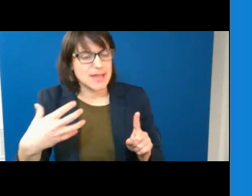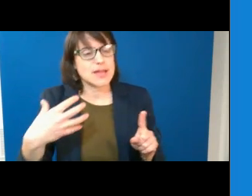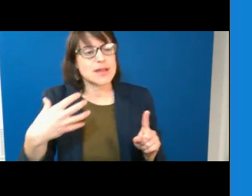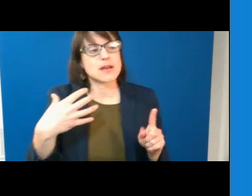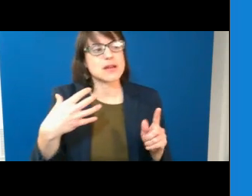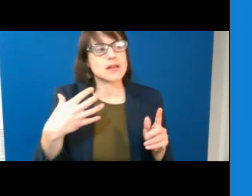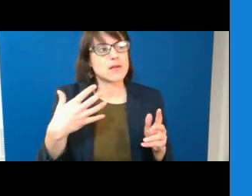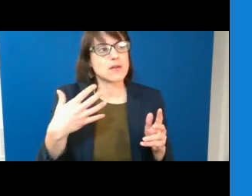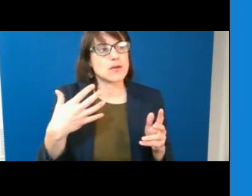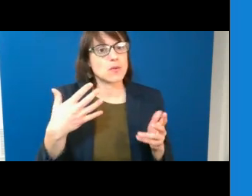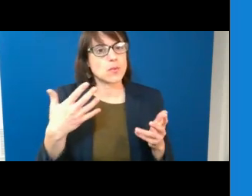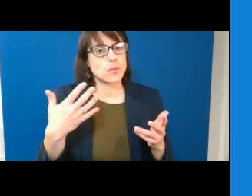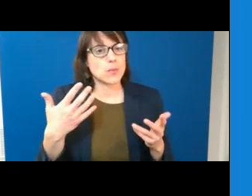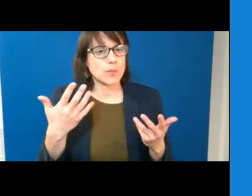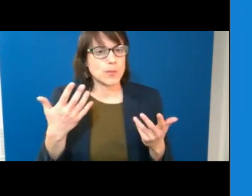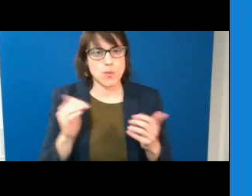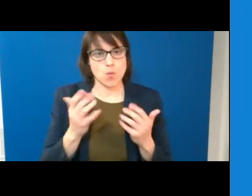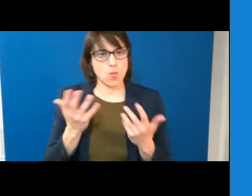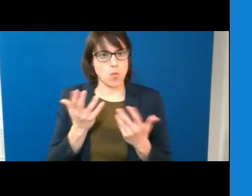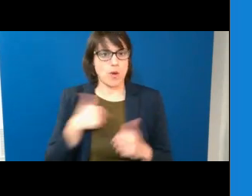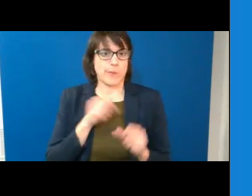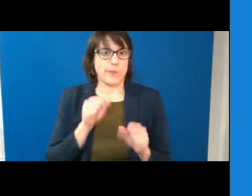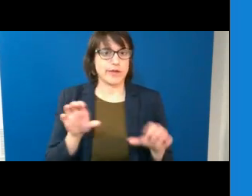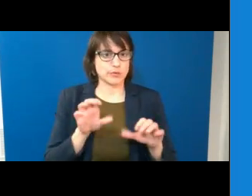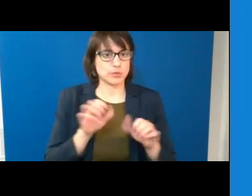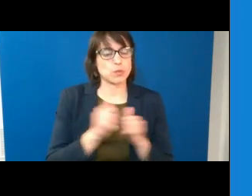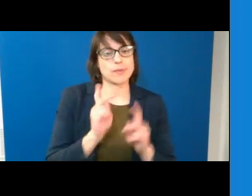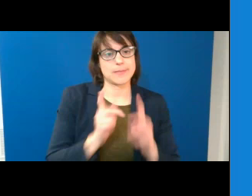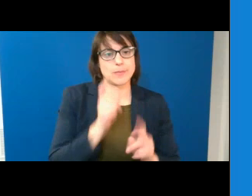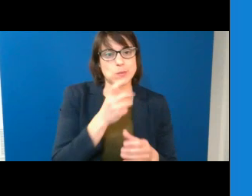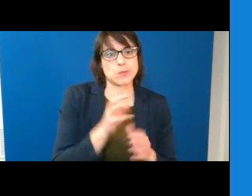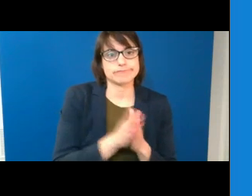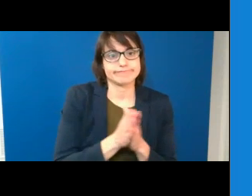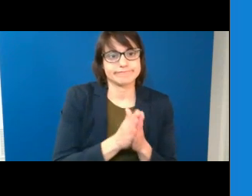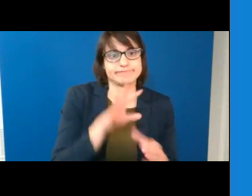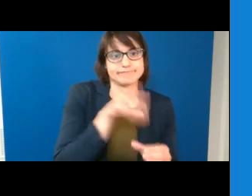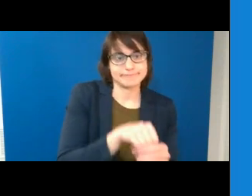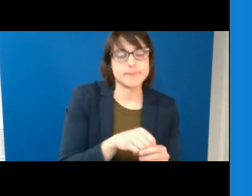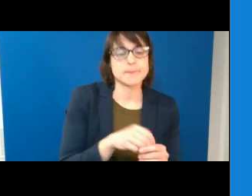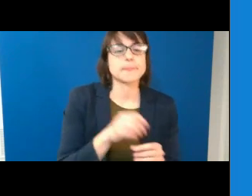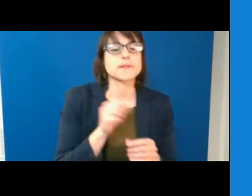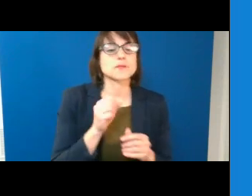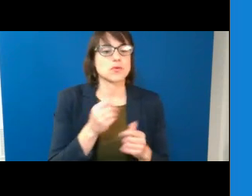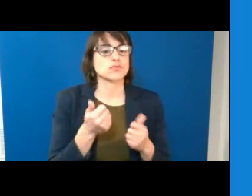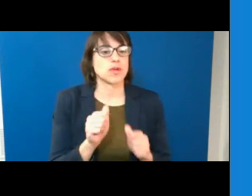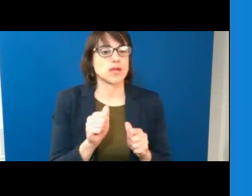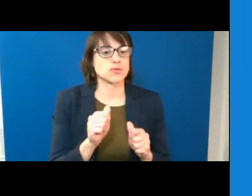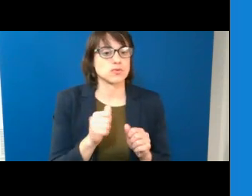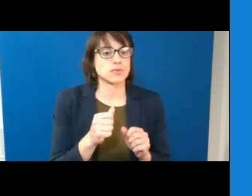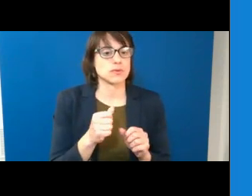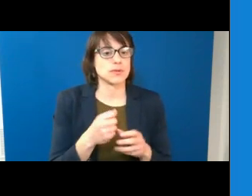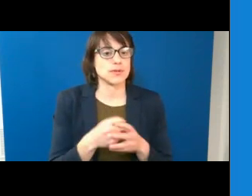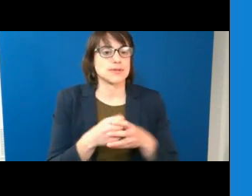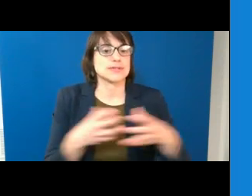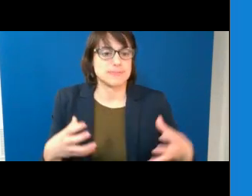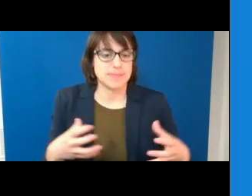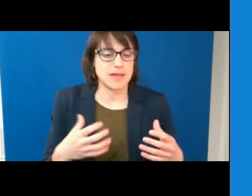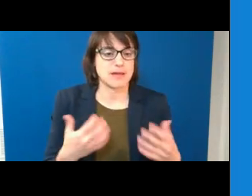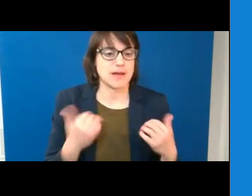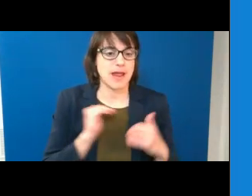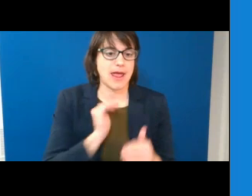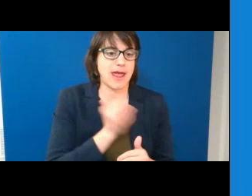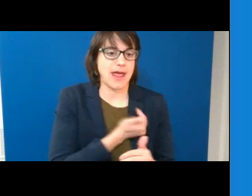of stuff, is to try and get beyond that and expand our reach. Thank you. That's all the time we have for